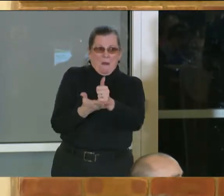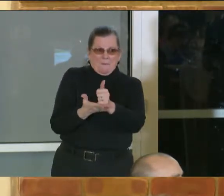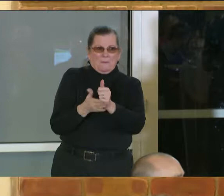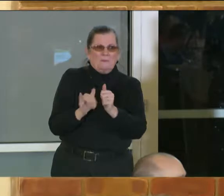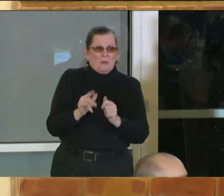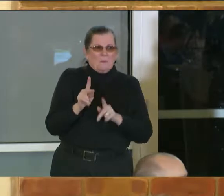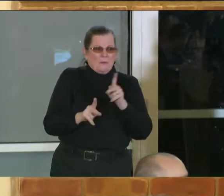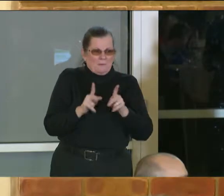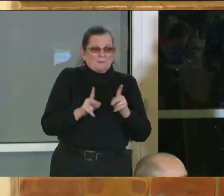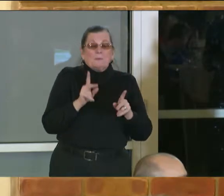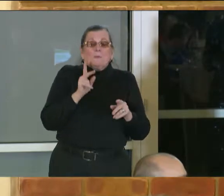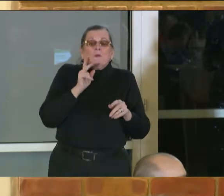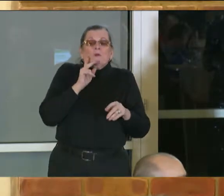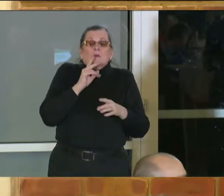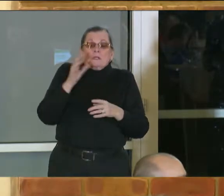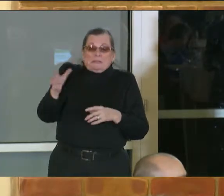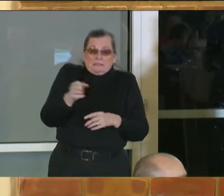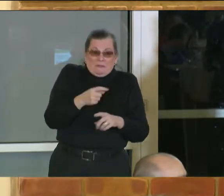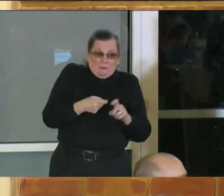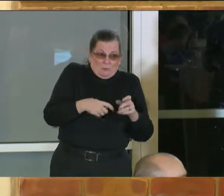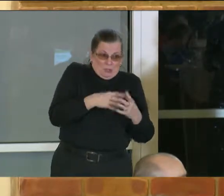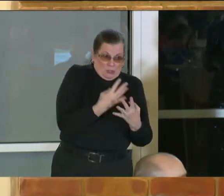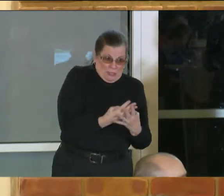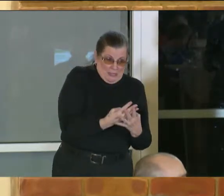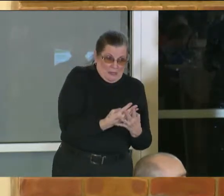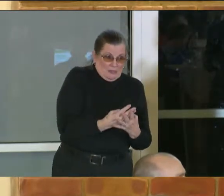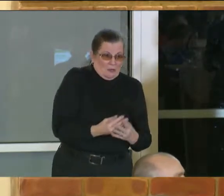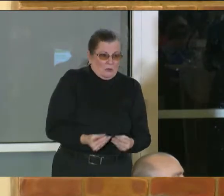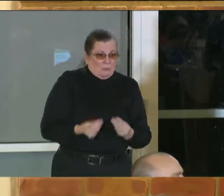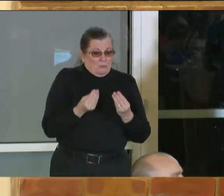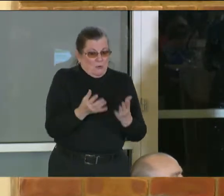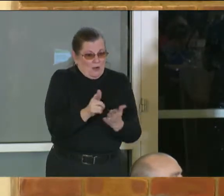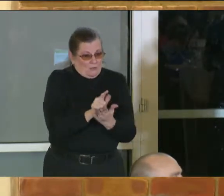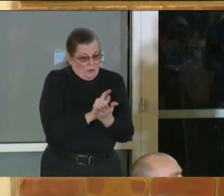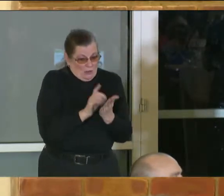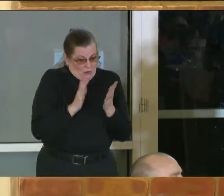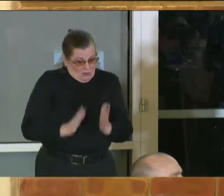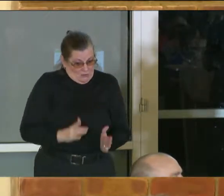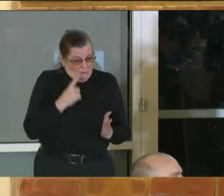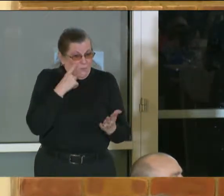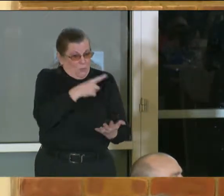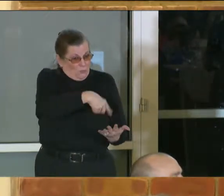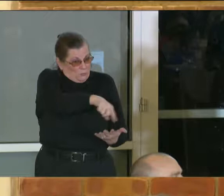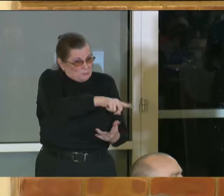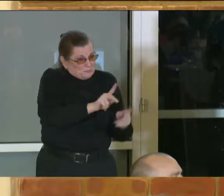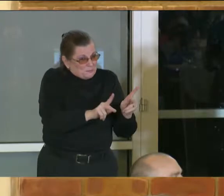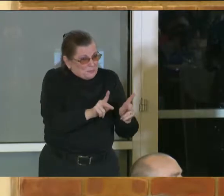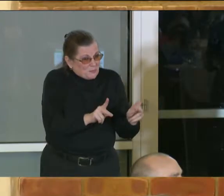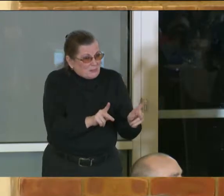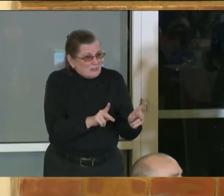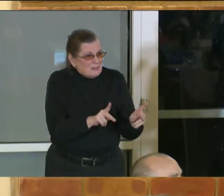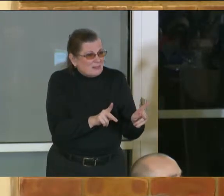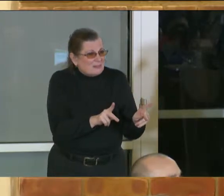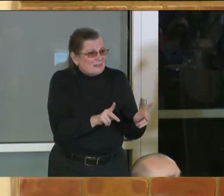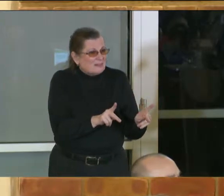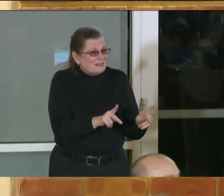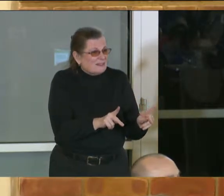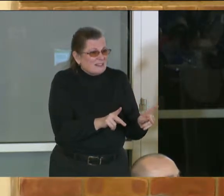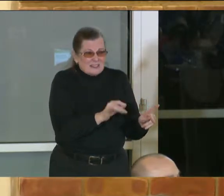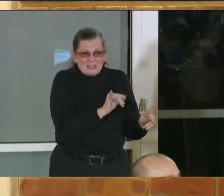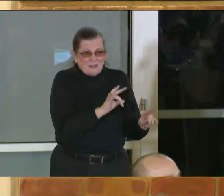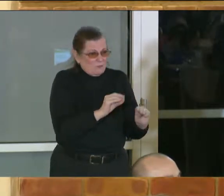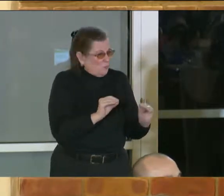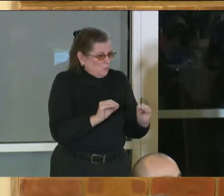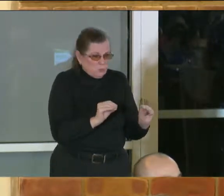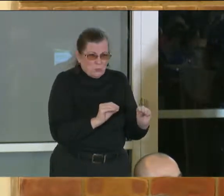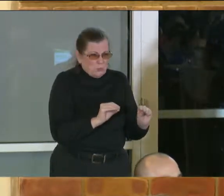and documented to have representation. I don't think that because people are undocumented should not have the